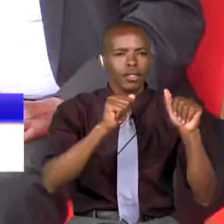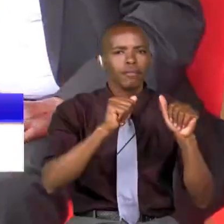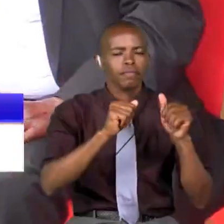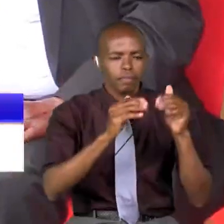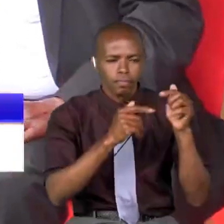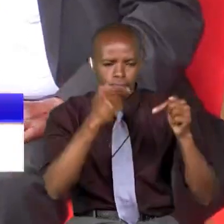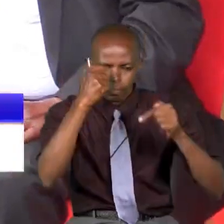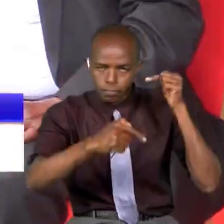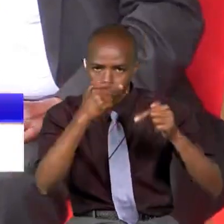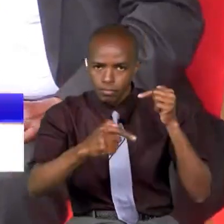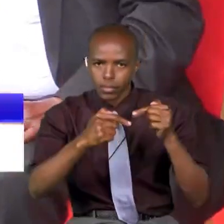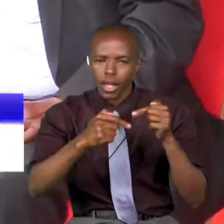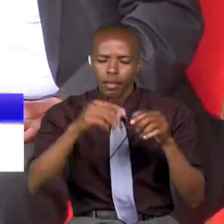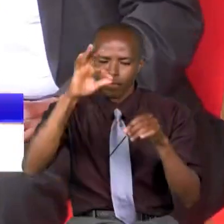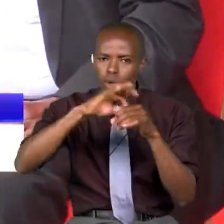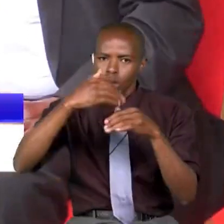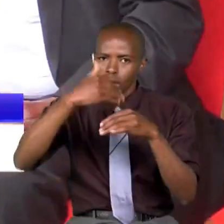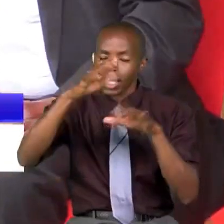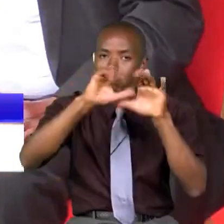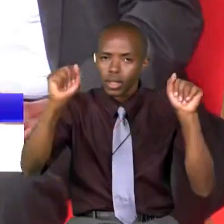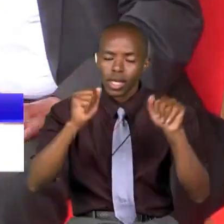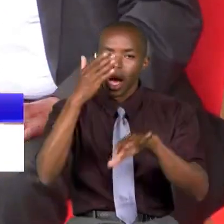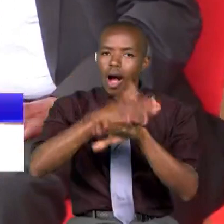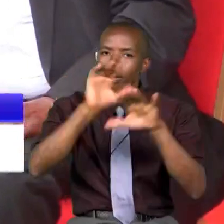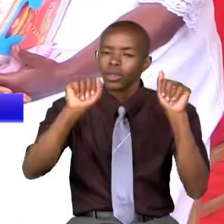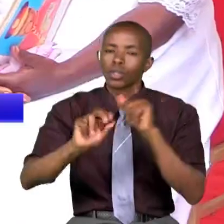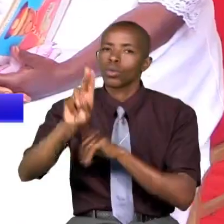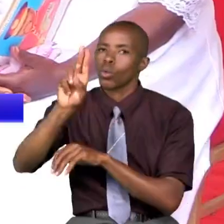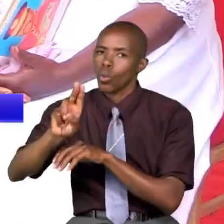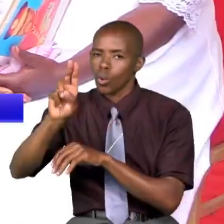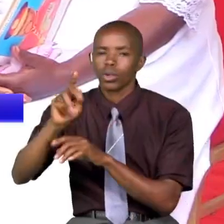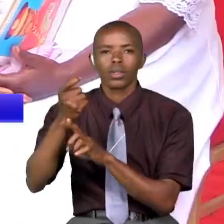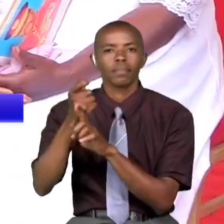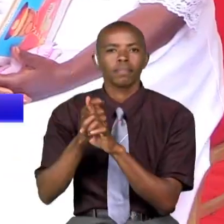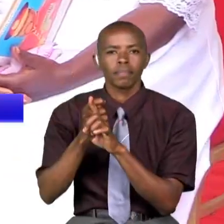as the next president of the Republic of Kenya after President Kenyatta's